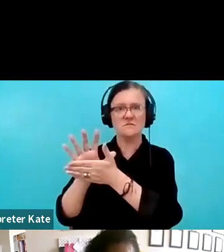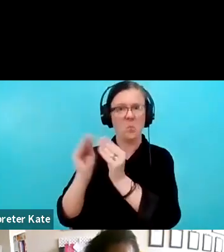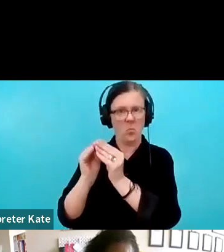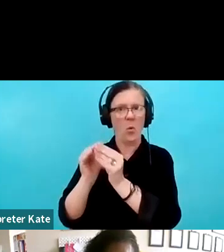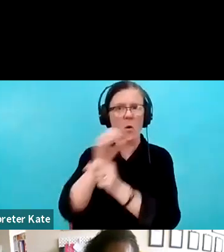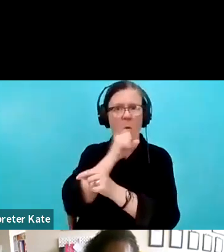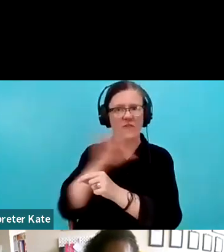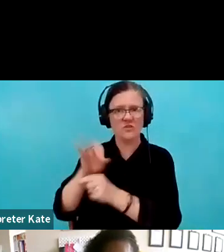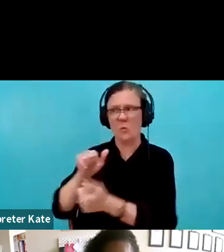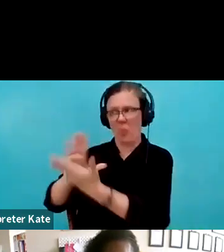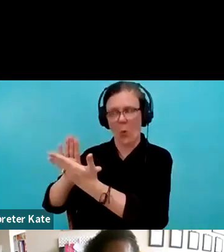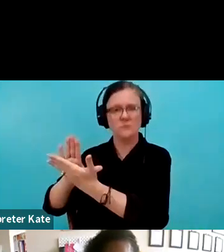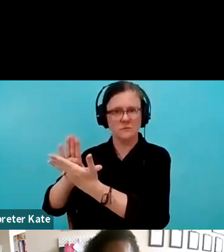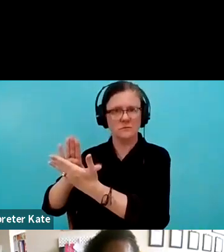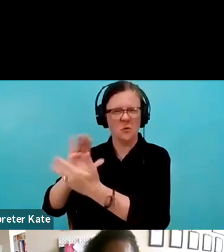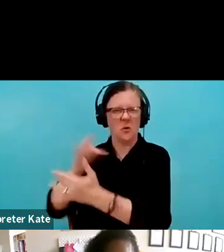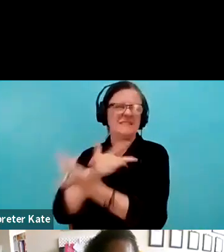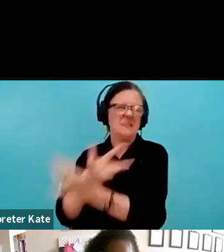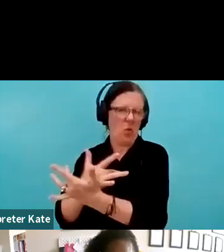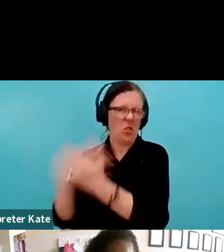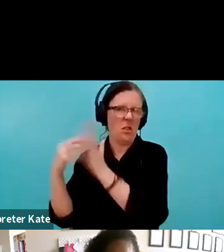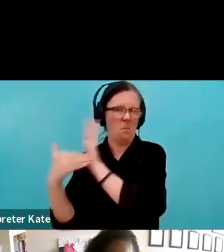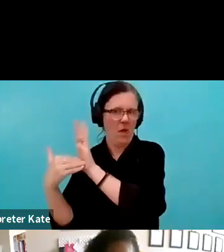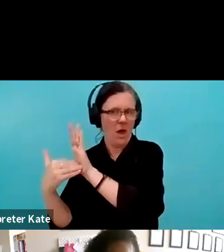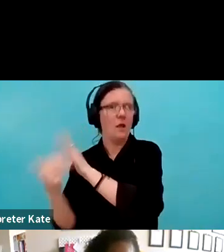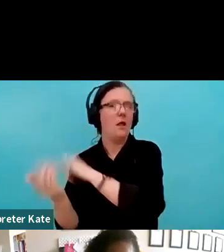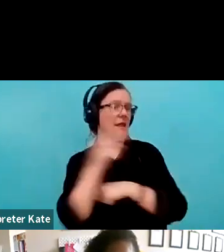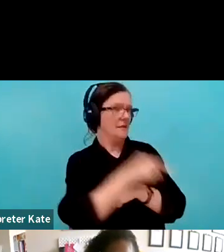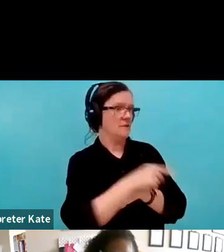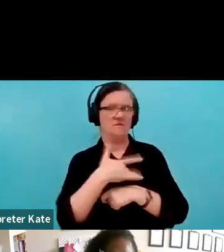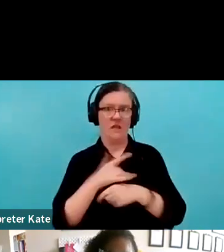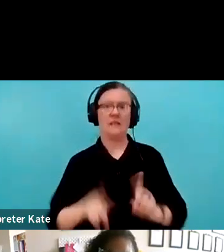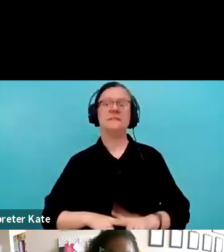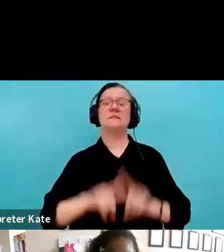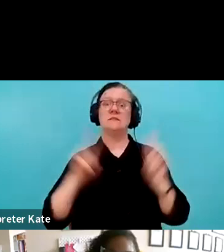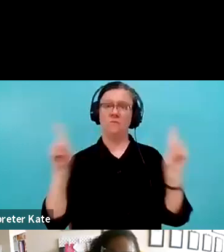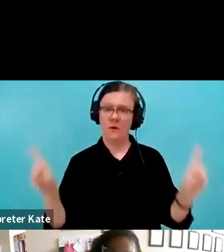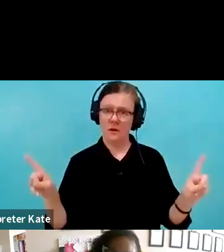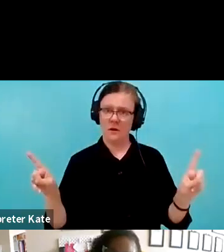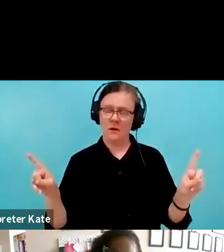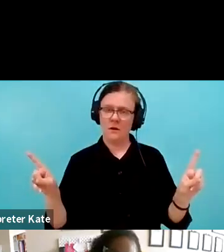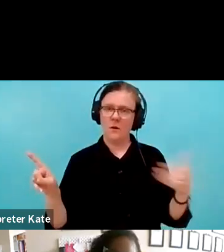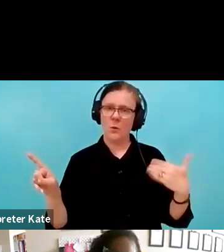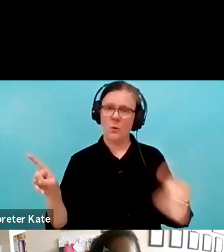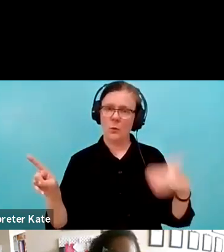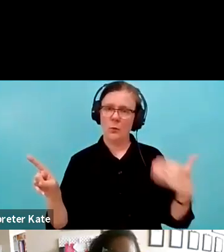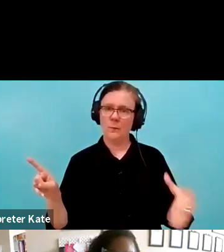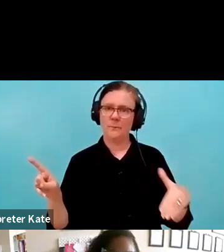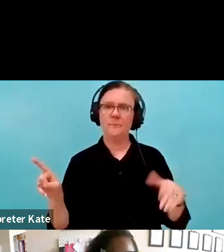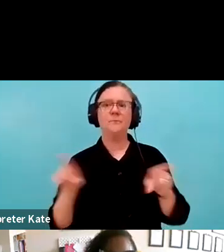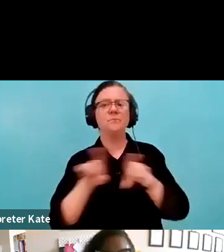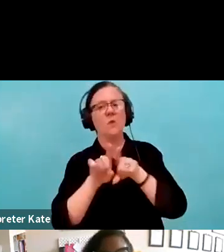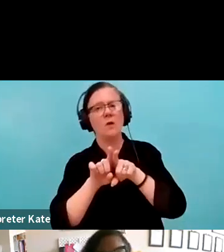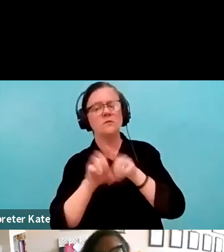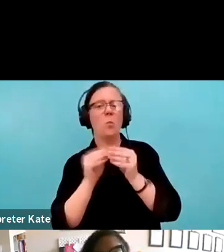very extraordinary for me to see and feel the difference. And the other thing I just wanted to say kind of